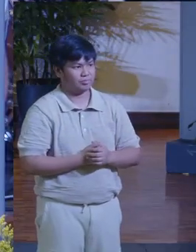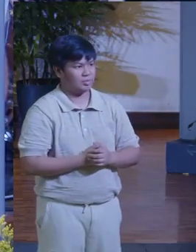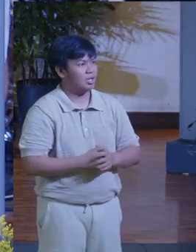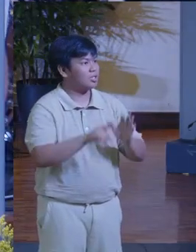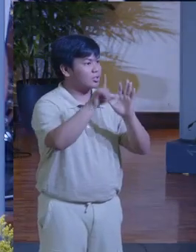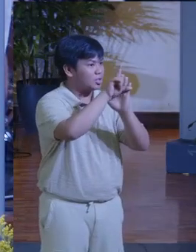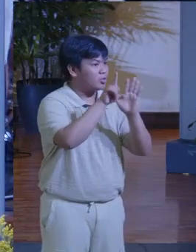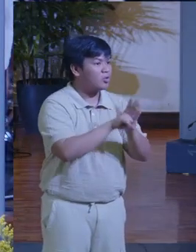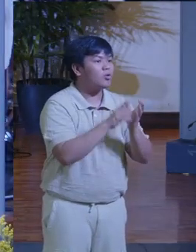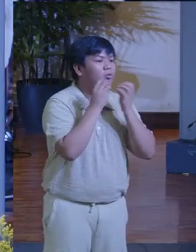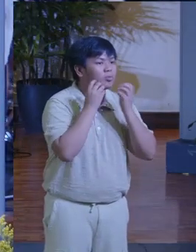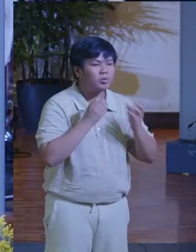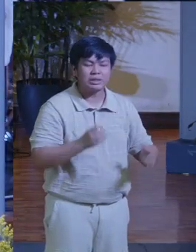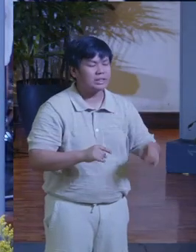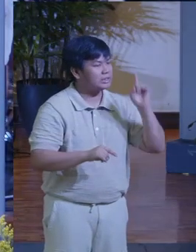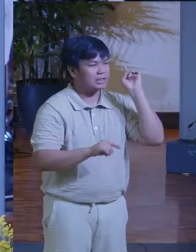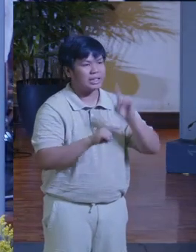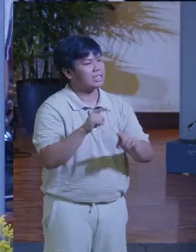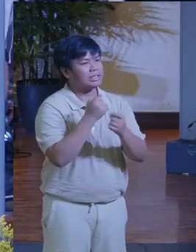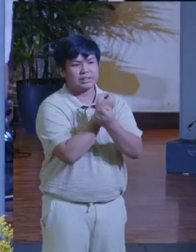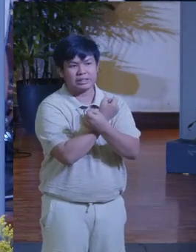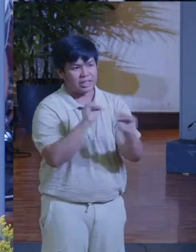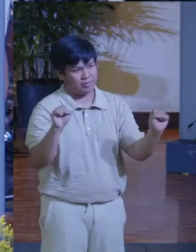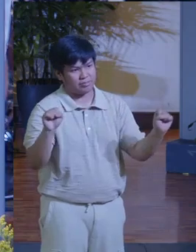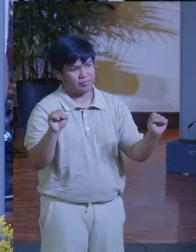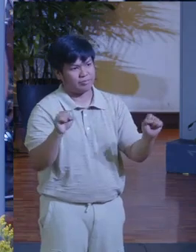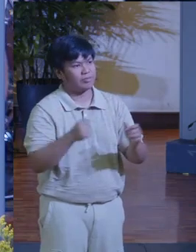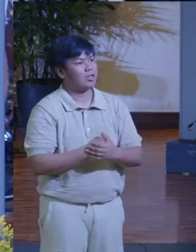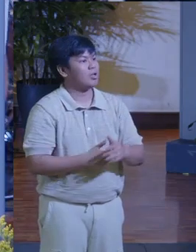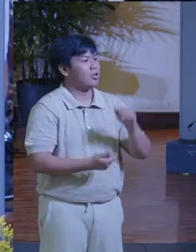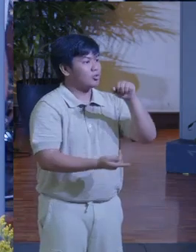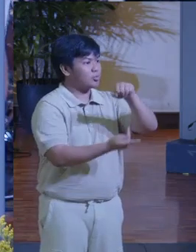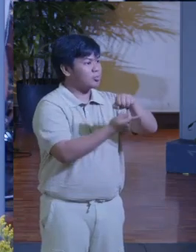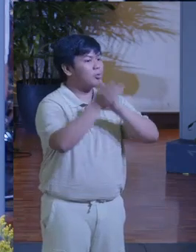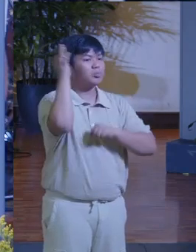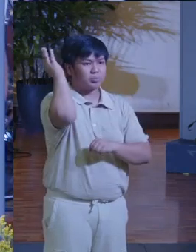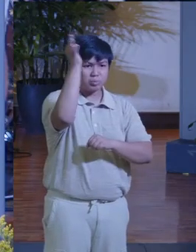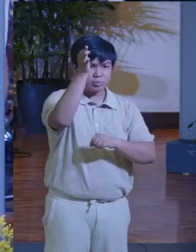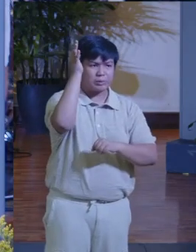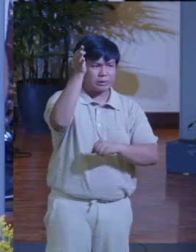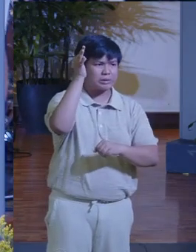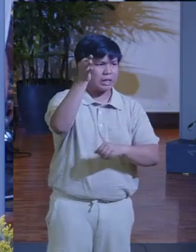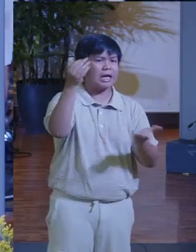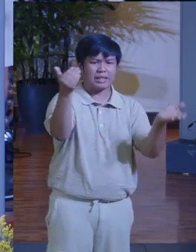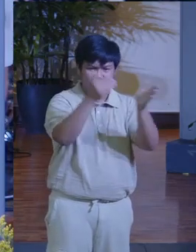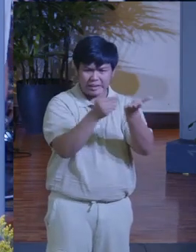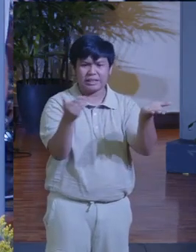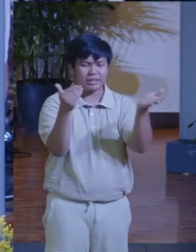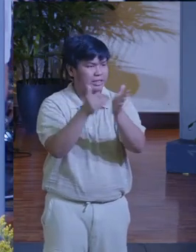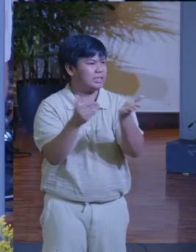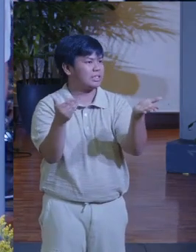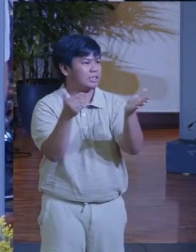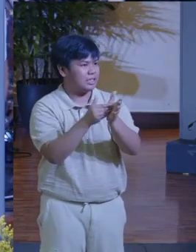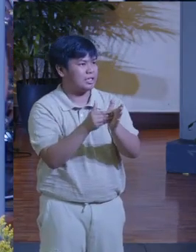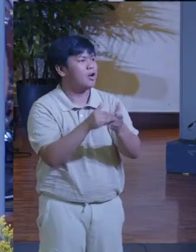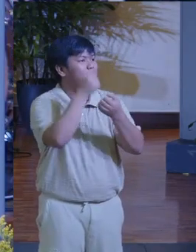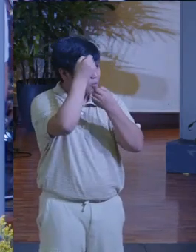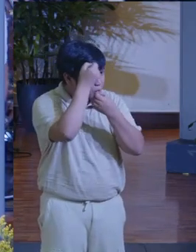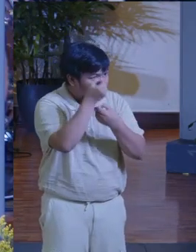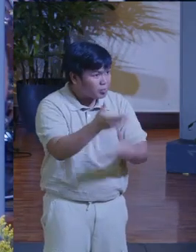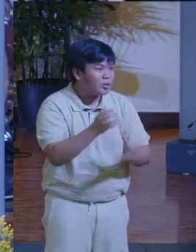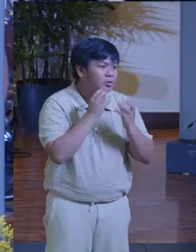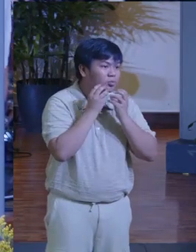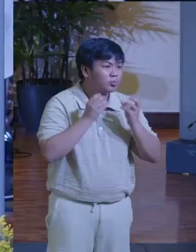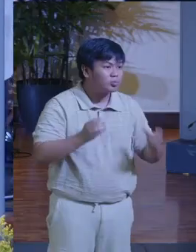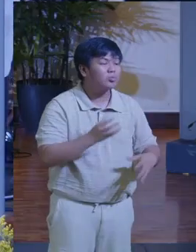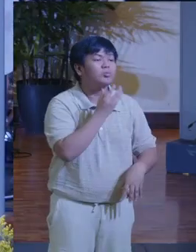of Moses. So yan, pinipreach na yan ni Paul sa kanyang first missionary journey. Sa Romans